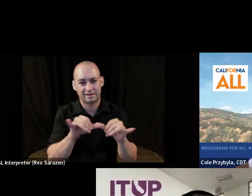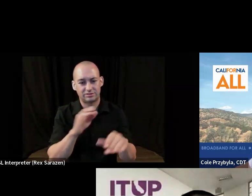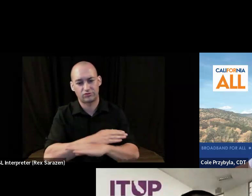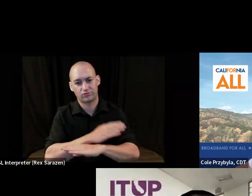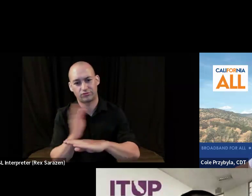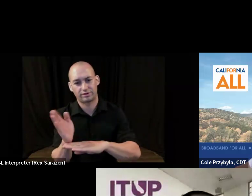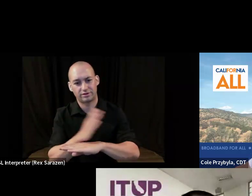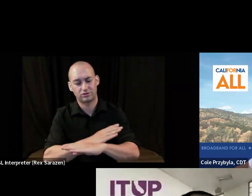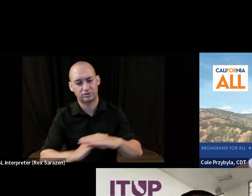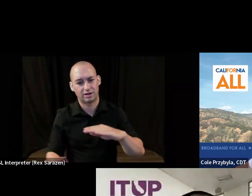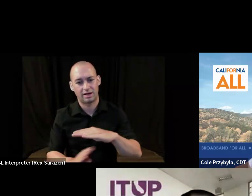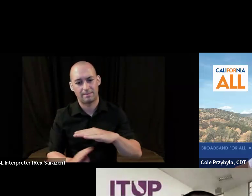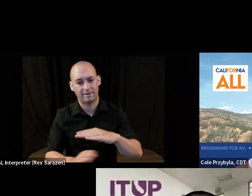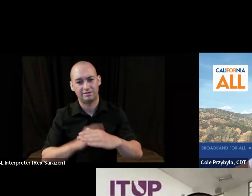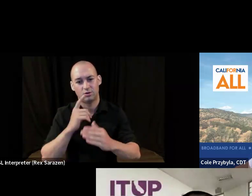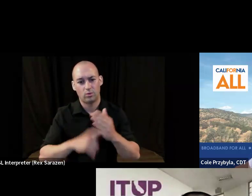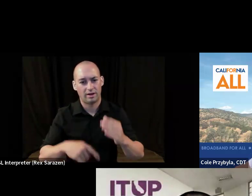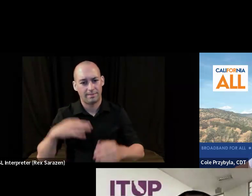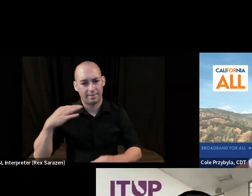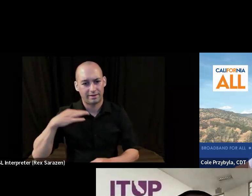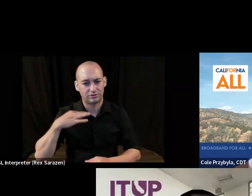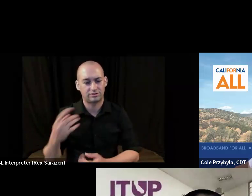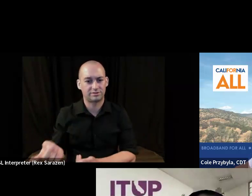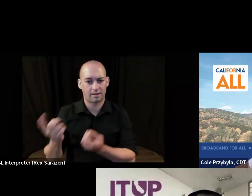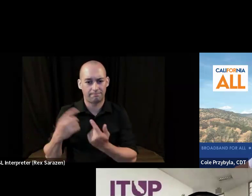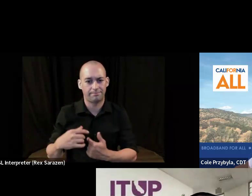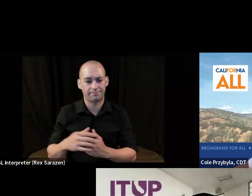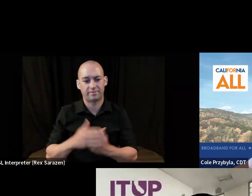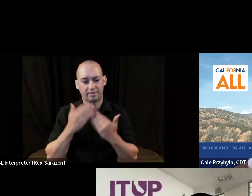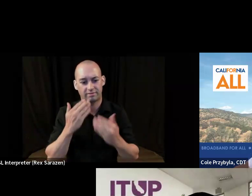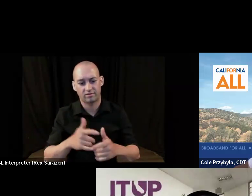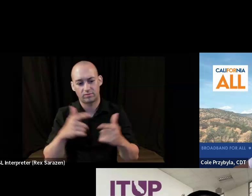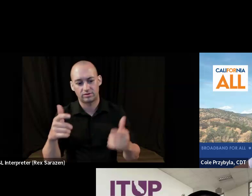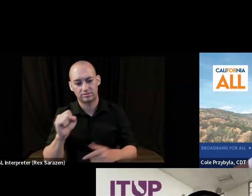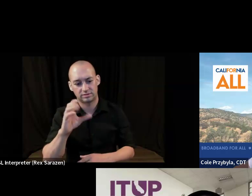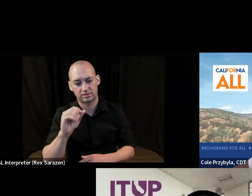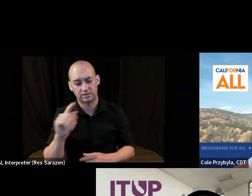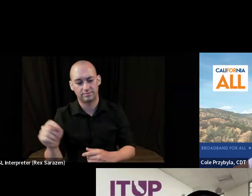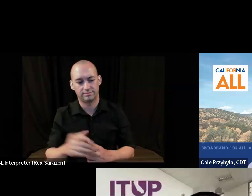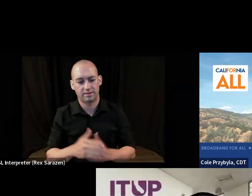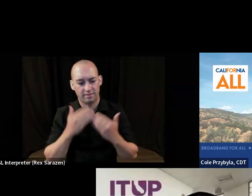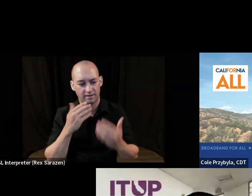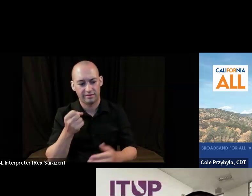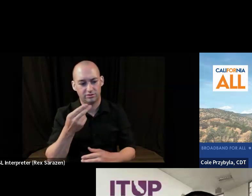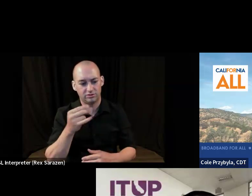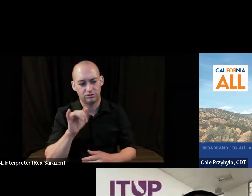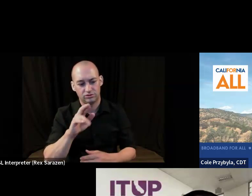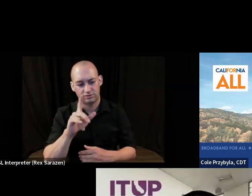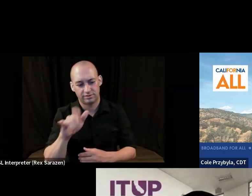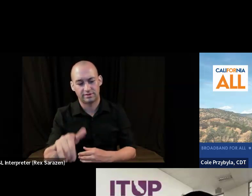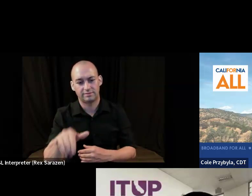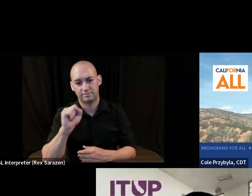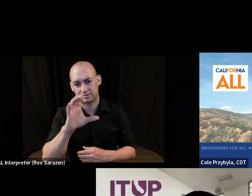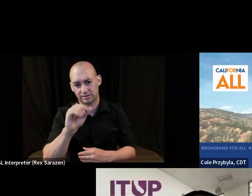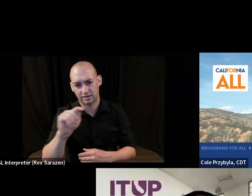what kind of applications come back in. Thanks so much, Scott. Yep. Thank you, Shirley. And Scott and Alex, considering